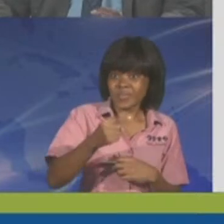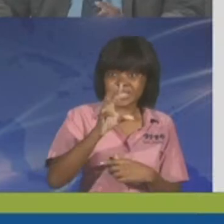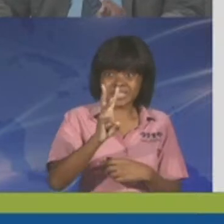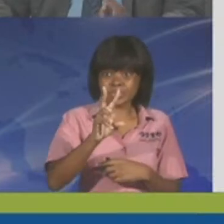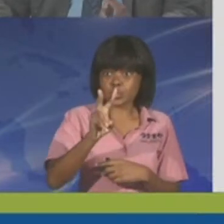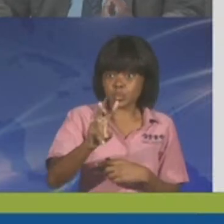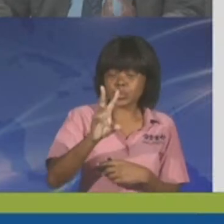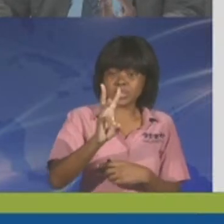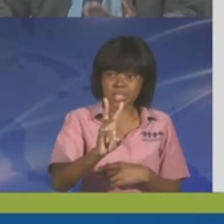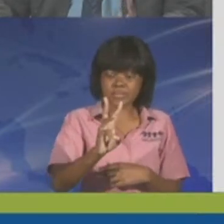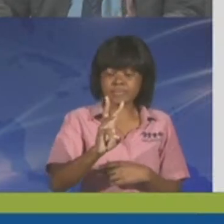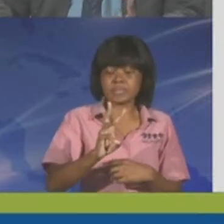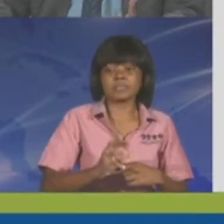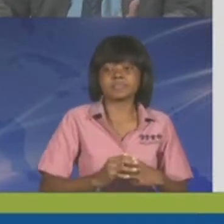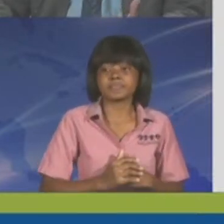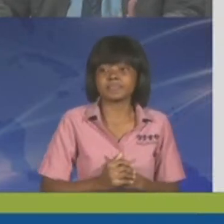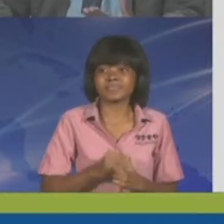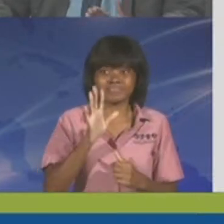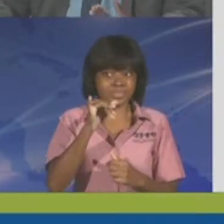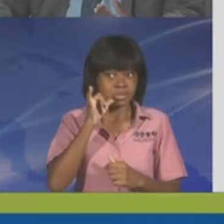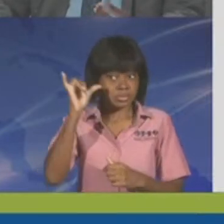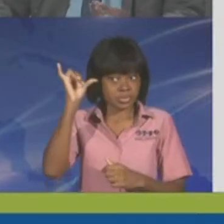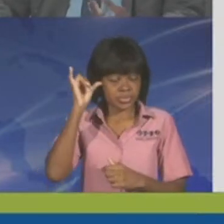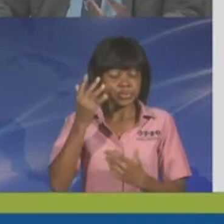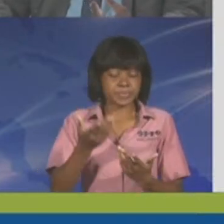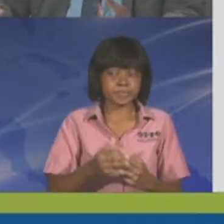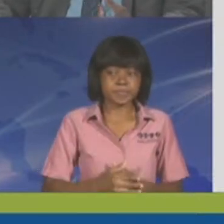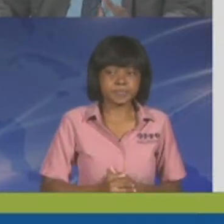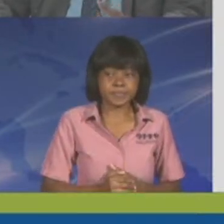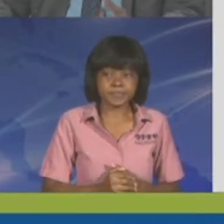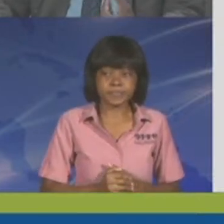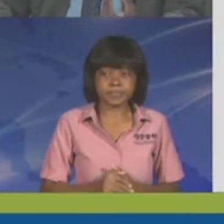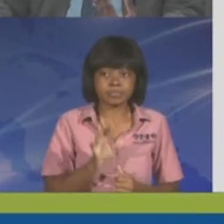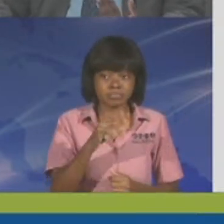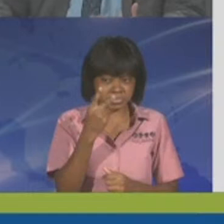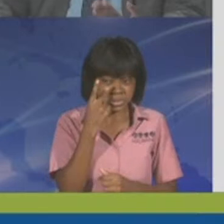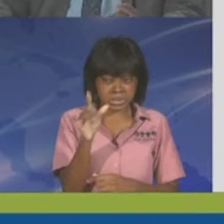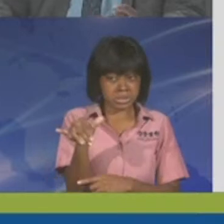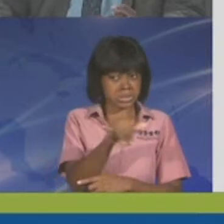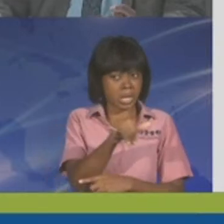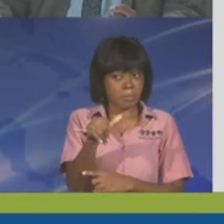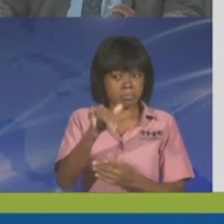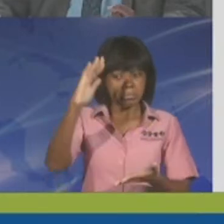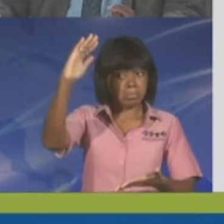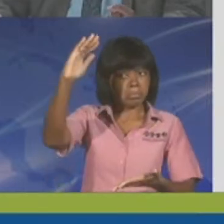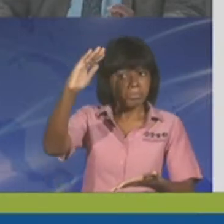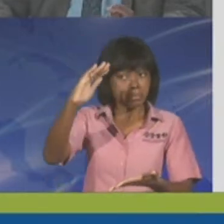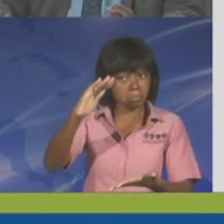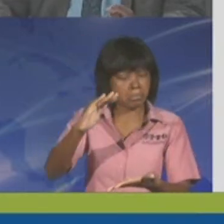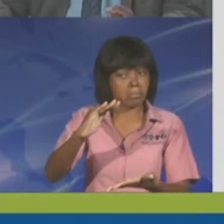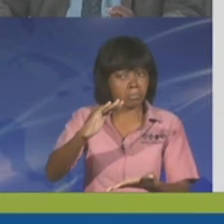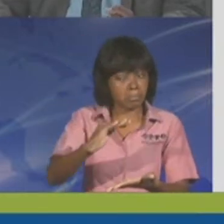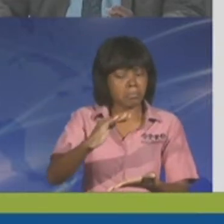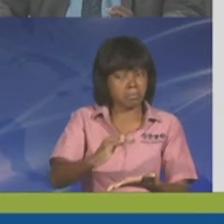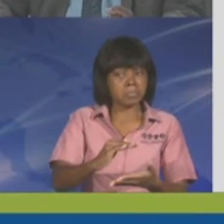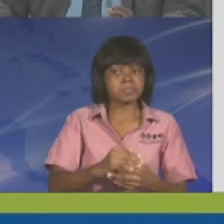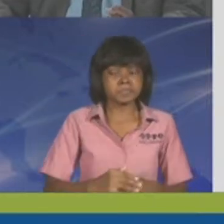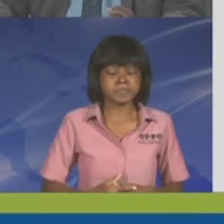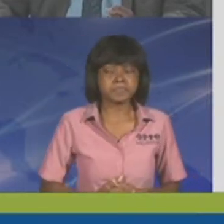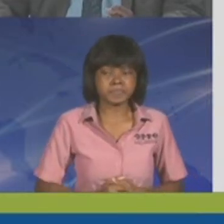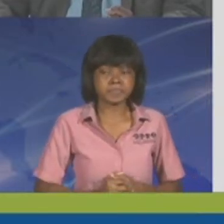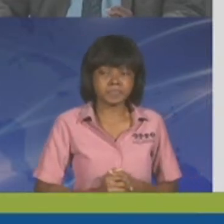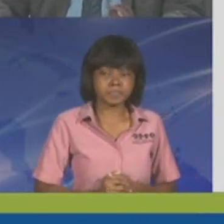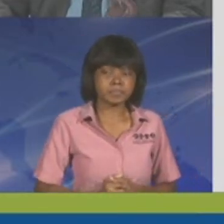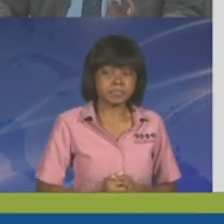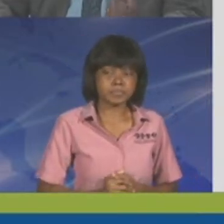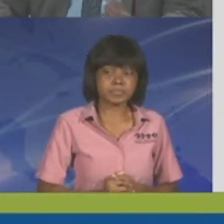5,626 cases as at yesterday. So downward trend noted both in the numbers and in the background positivity.